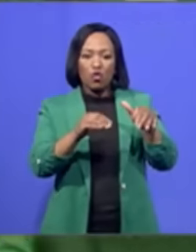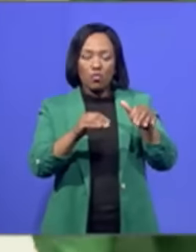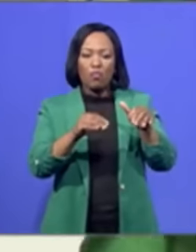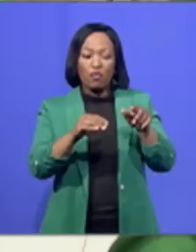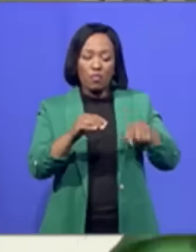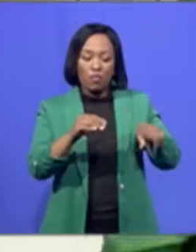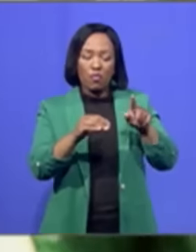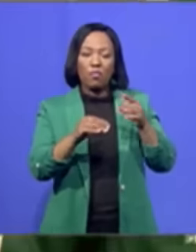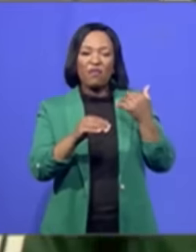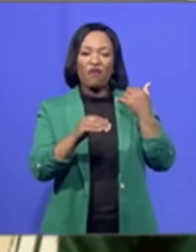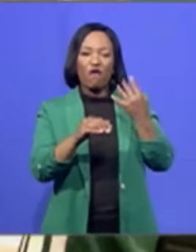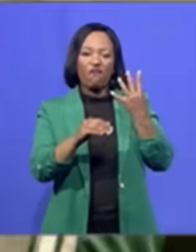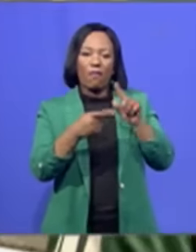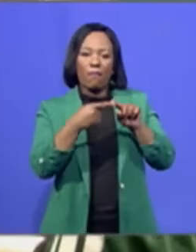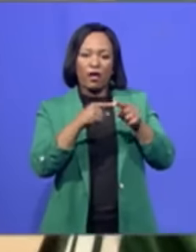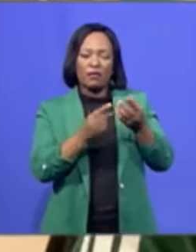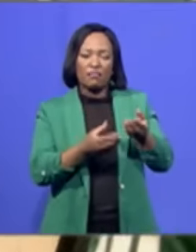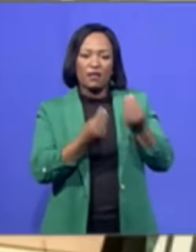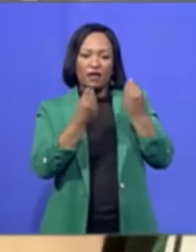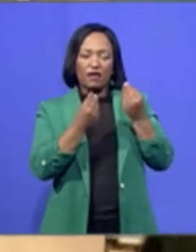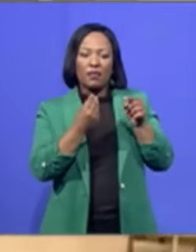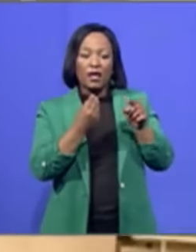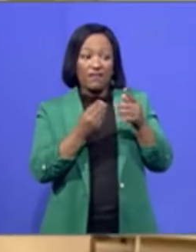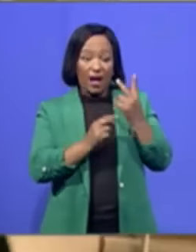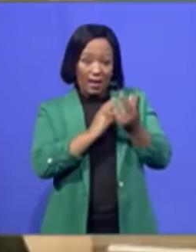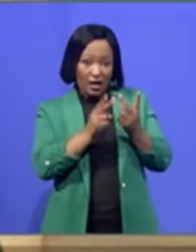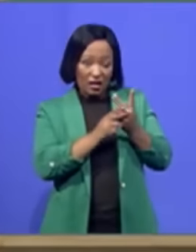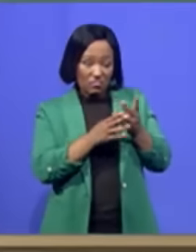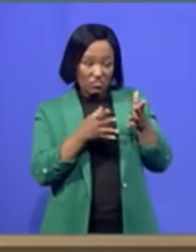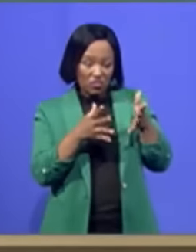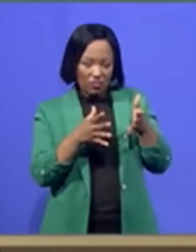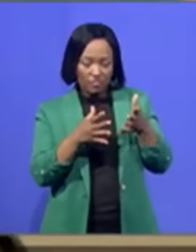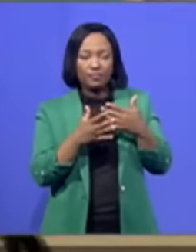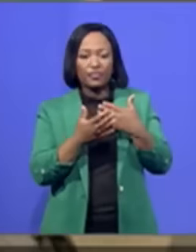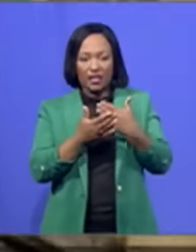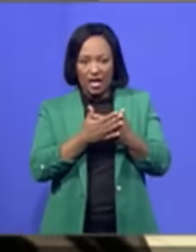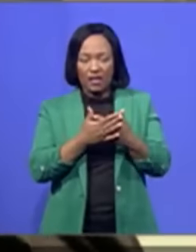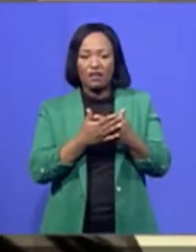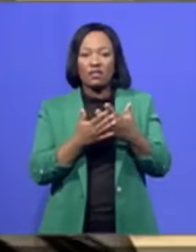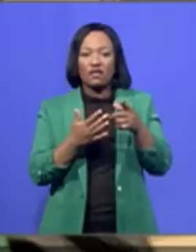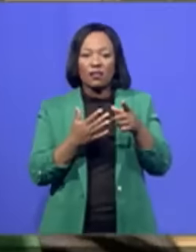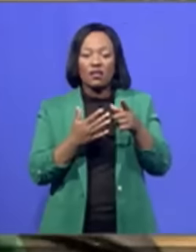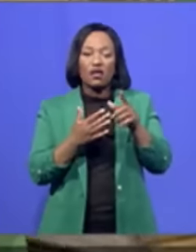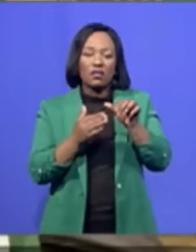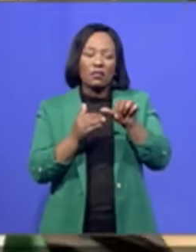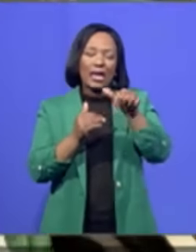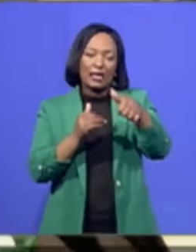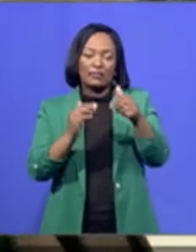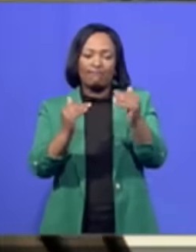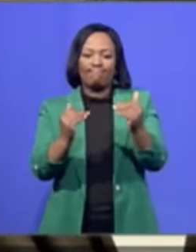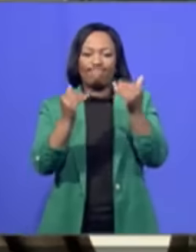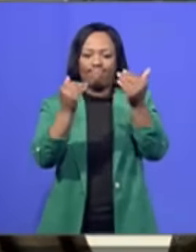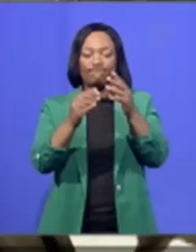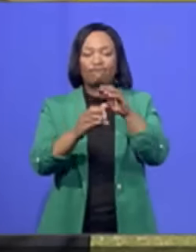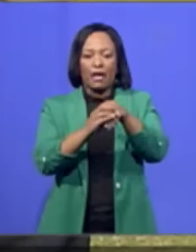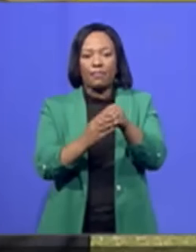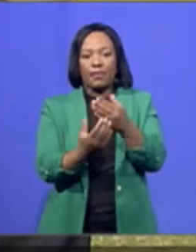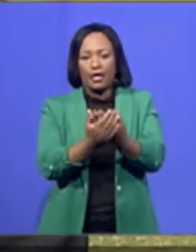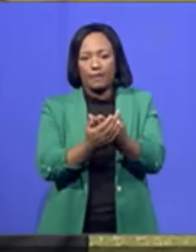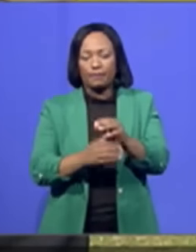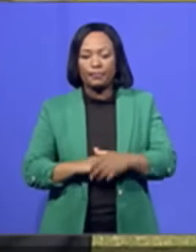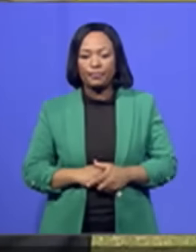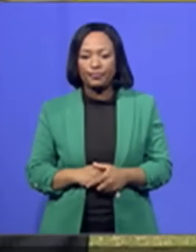4 gomme ge ba ka bušeletša seo ba ka kgona go fetela legatong leo le latelago. I think by the time